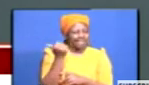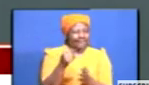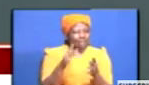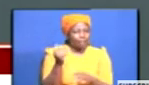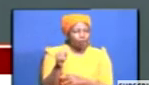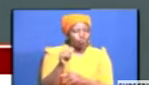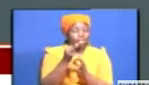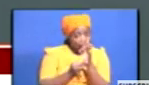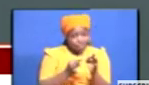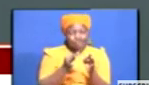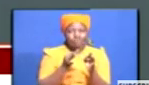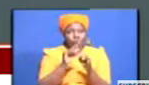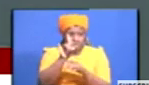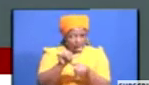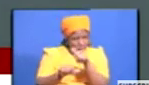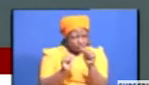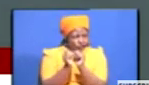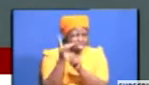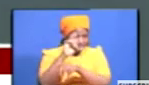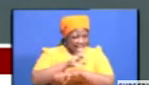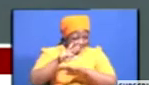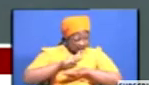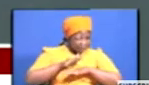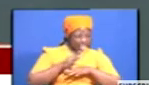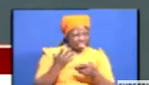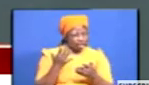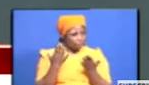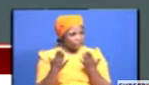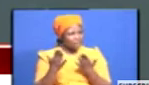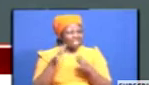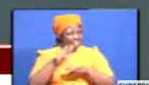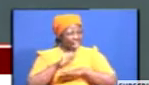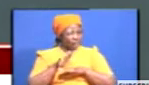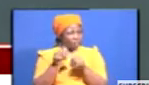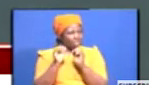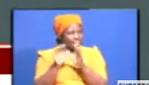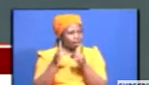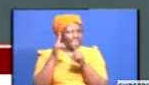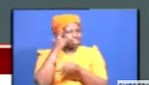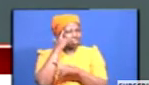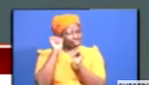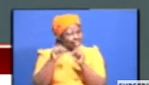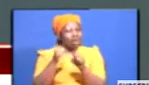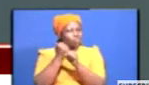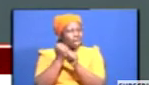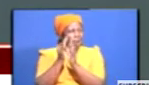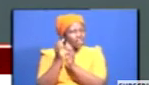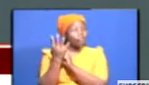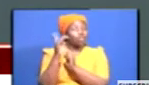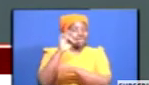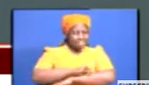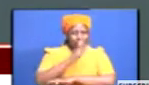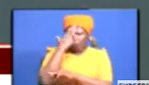sufficient. They may not be adequate, but I think they're sufficient, because this country has been on